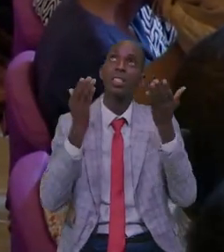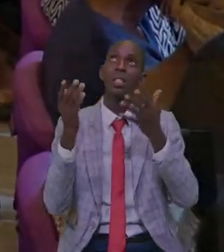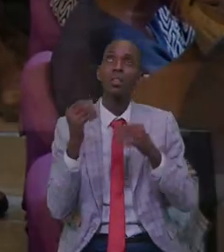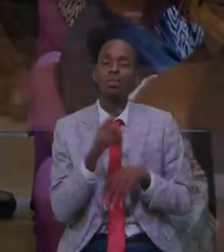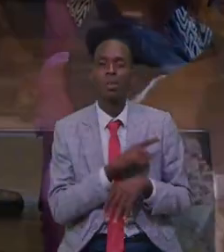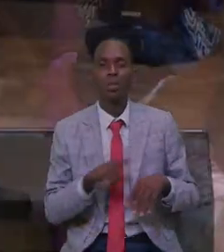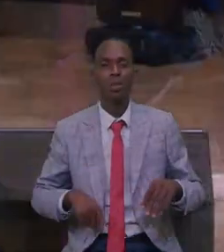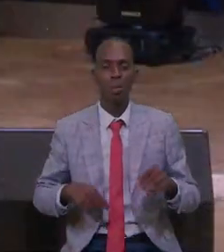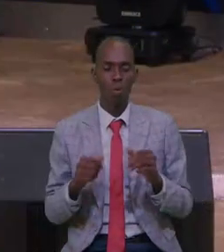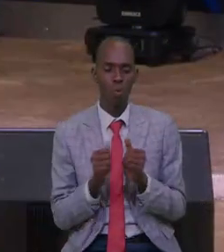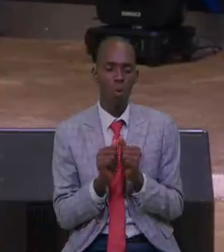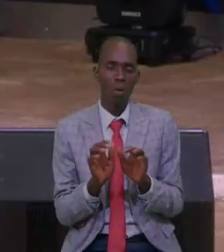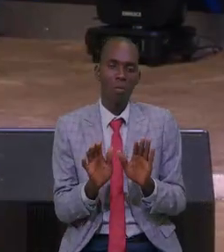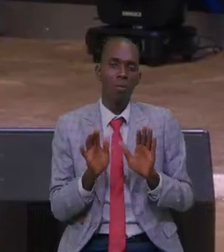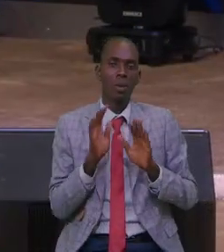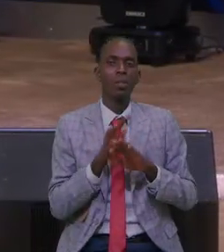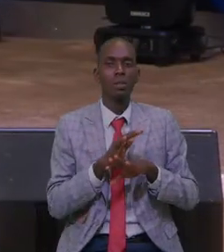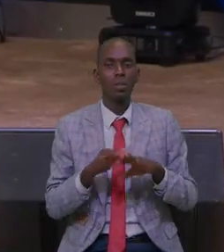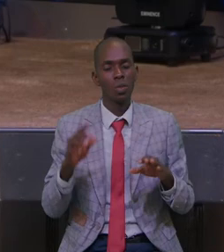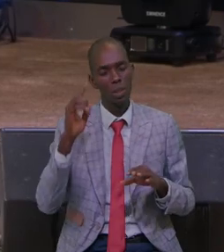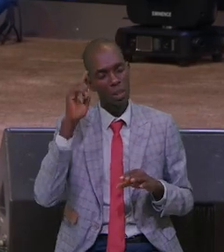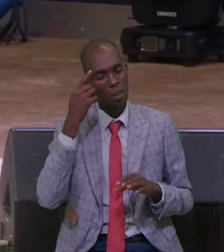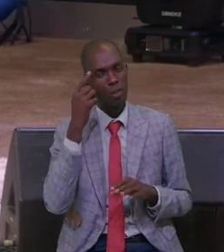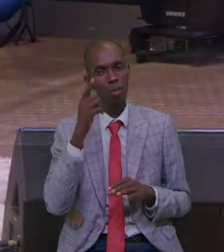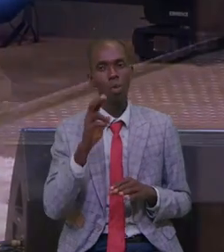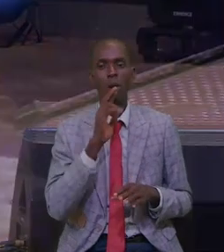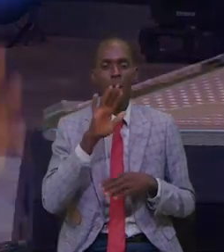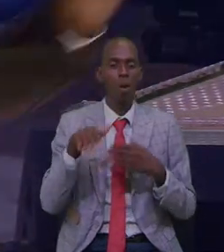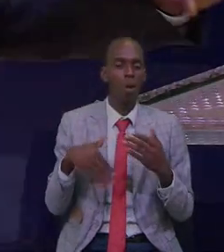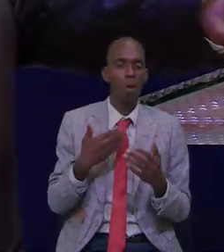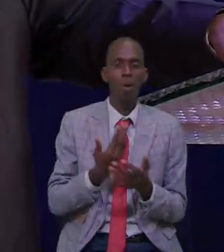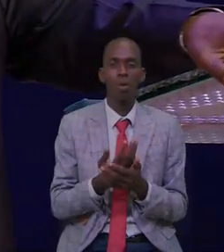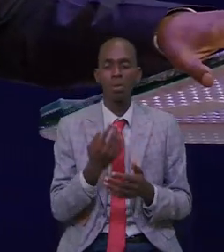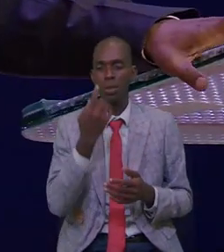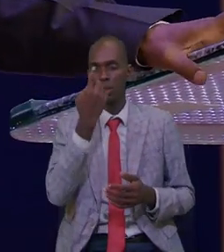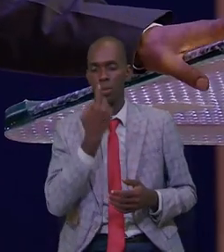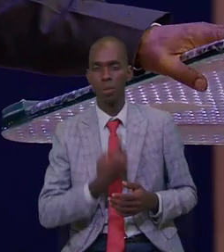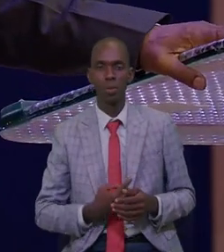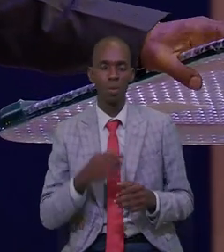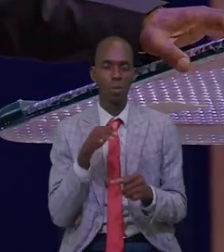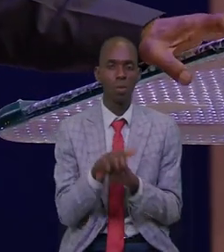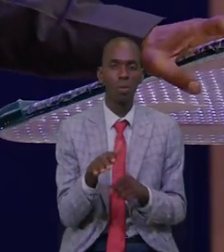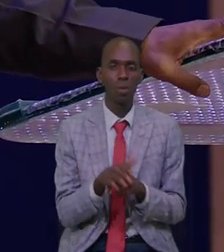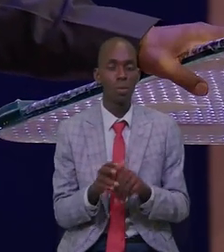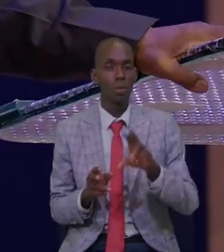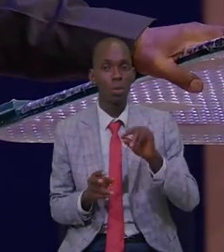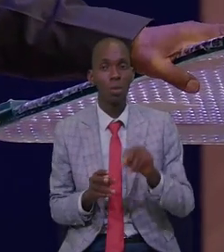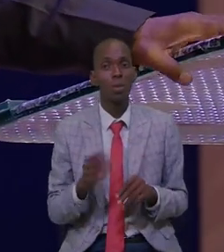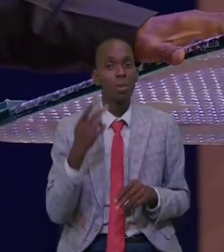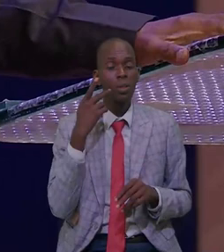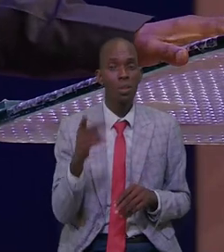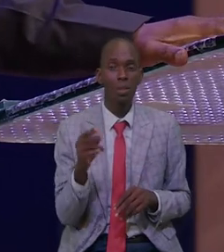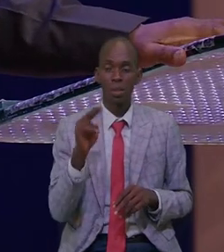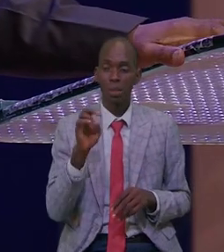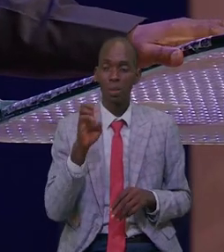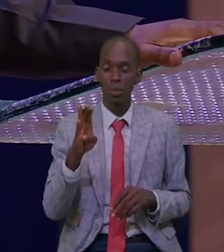with fear. Don't think you are the only, not Nebuchadnezzar. You know, Nebuchadnezzar, God can so handle you and deal